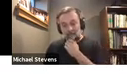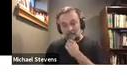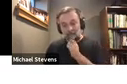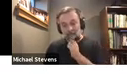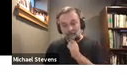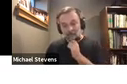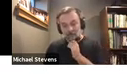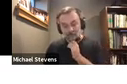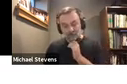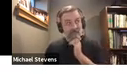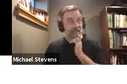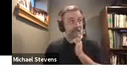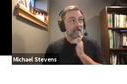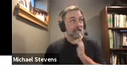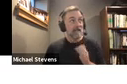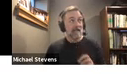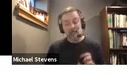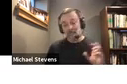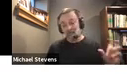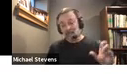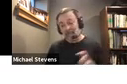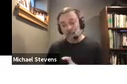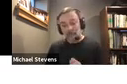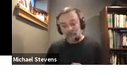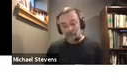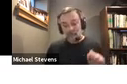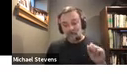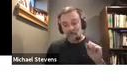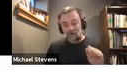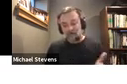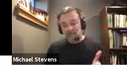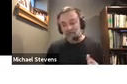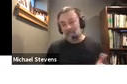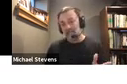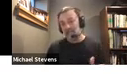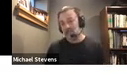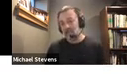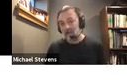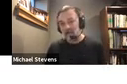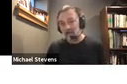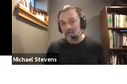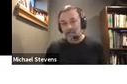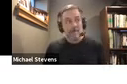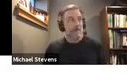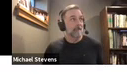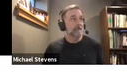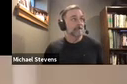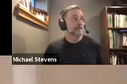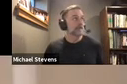product and, and start a project there. Um, and then you can output, uh, VTT and SRT files.